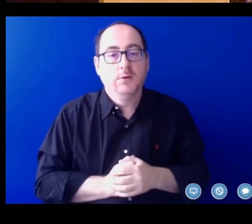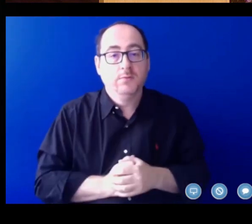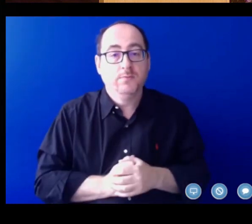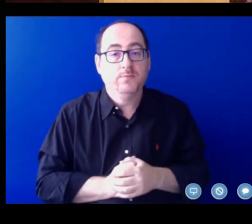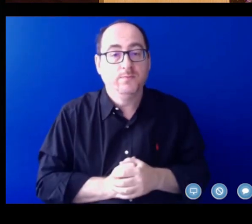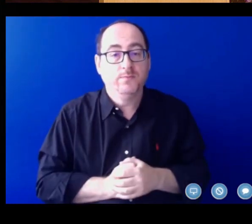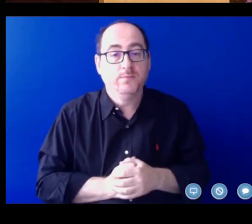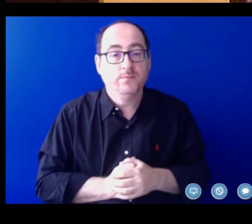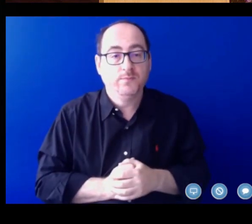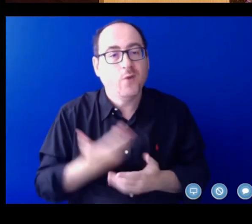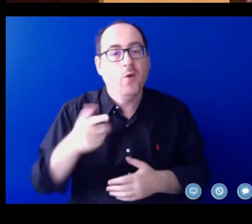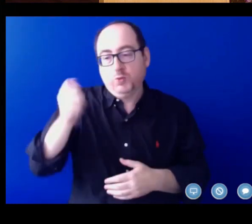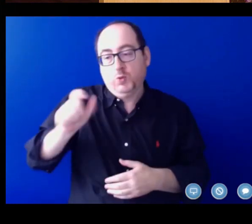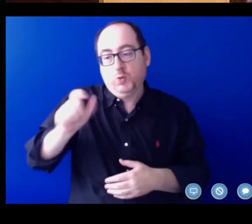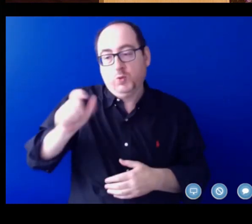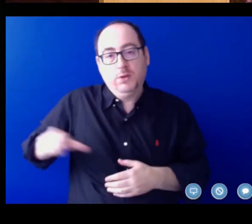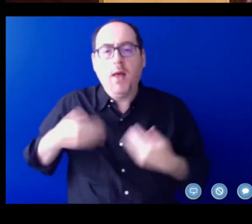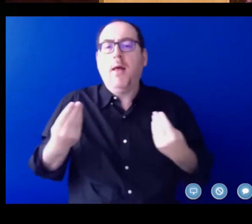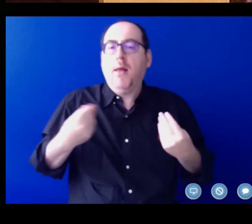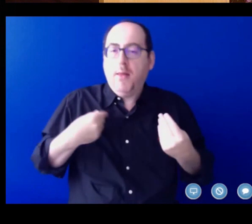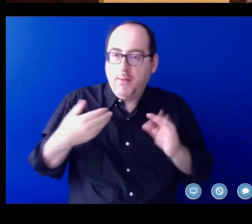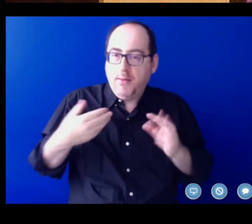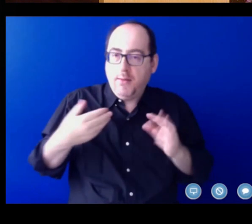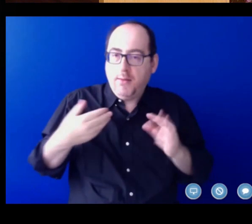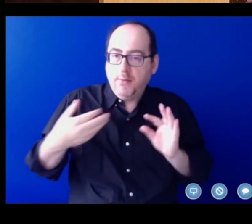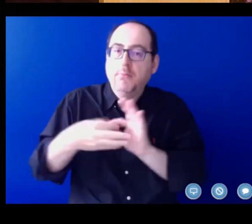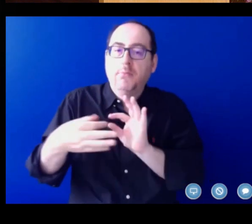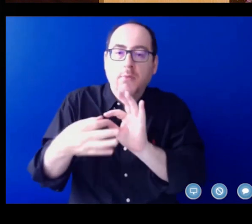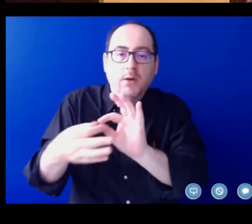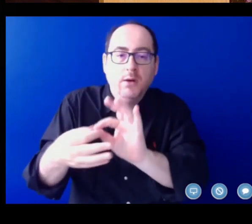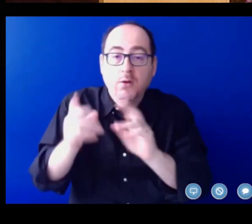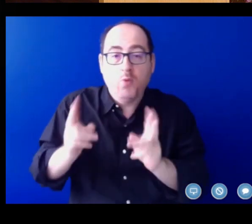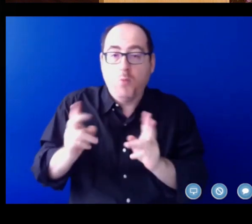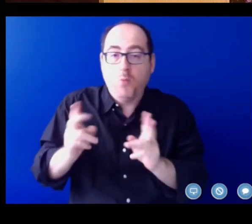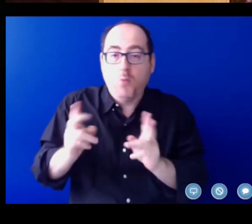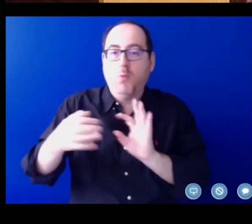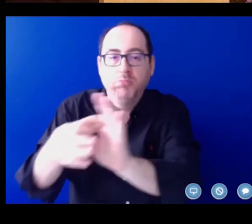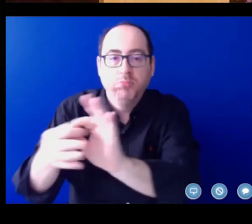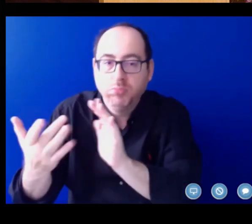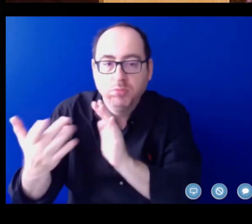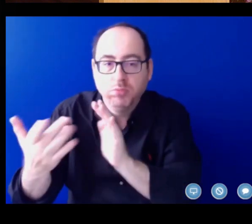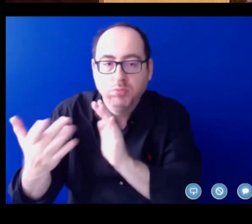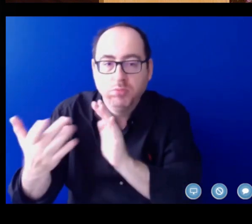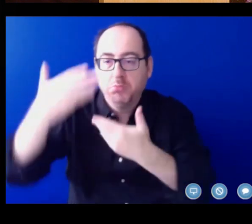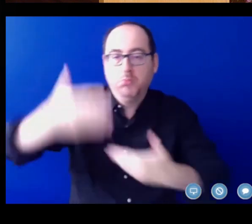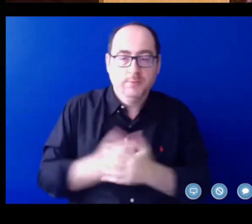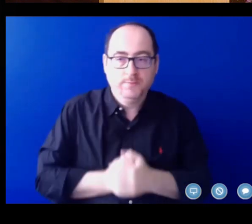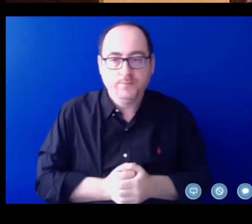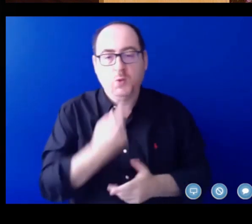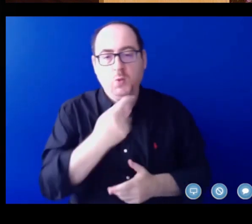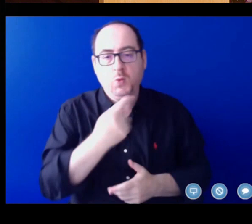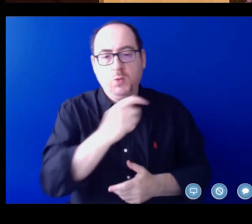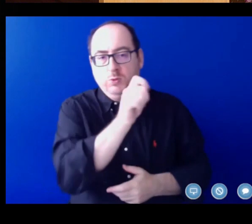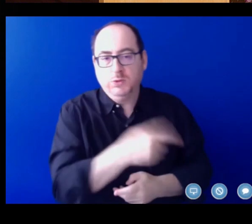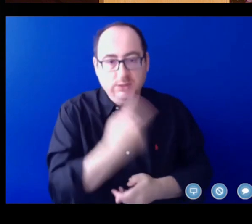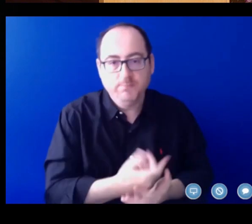meet. As I mentioned, the volunteers also come into the classroom from the wider community, and this third student said, the